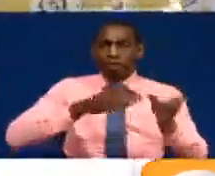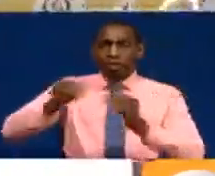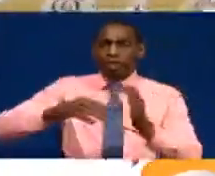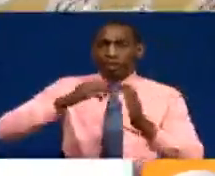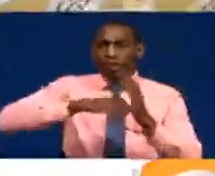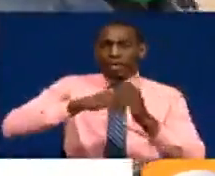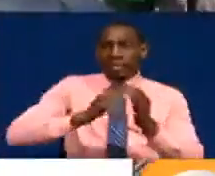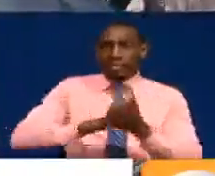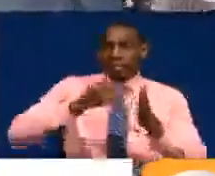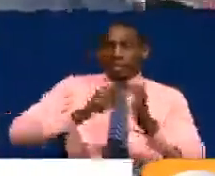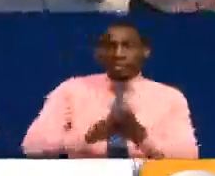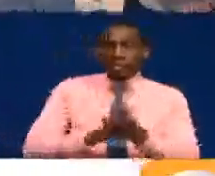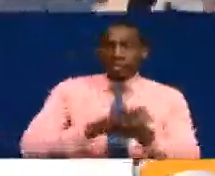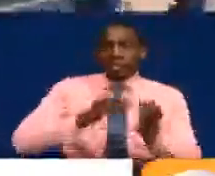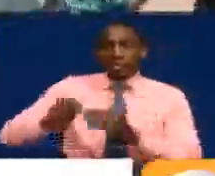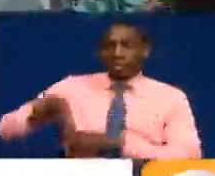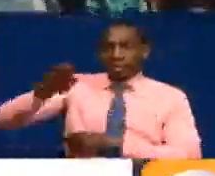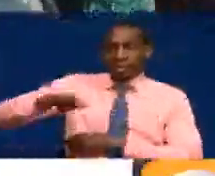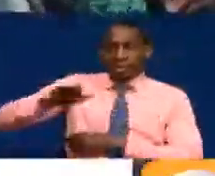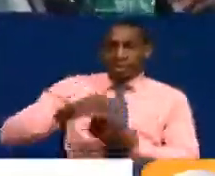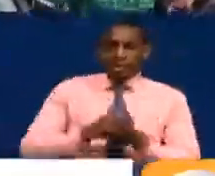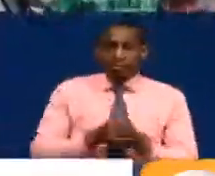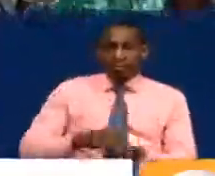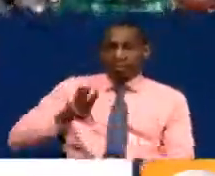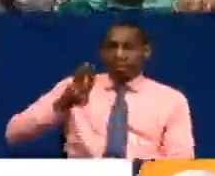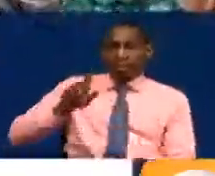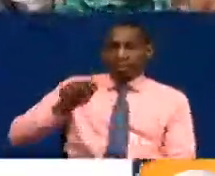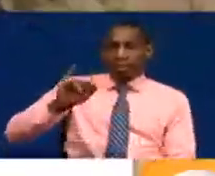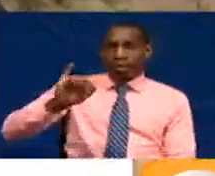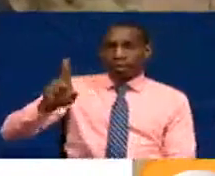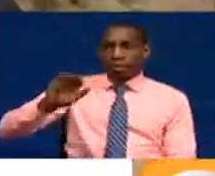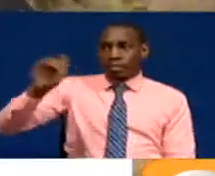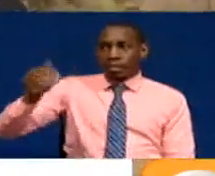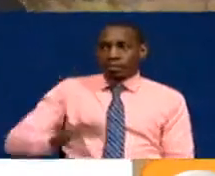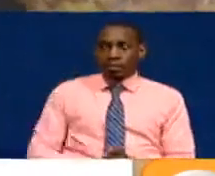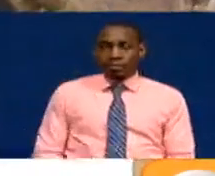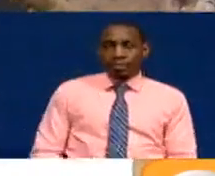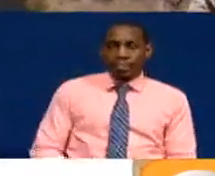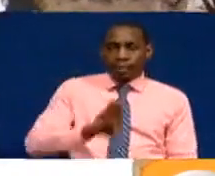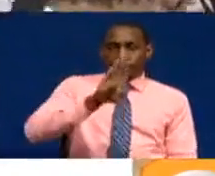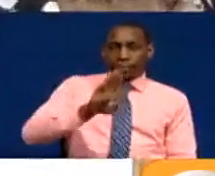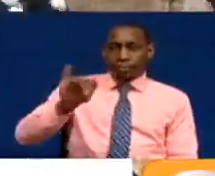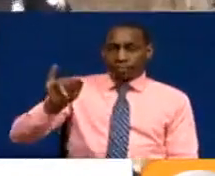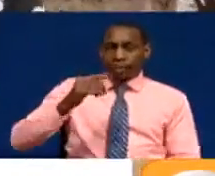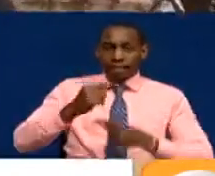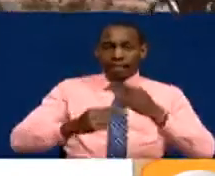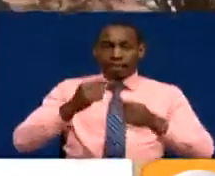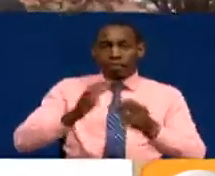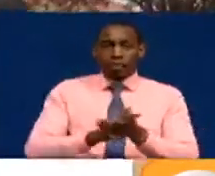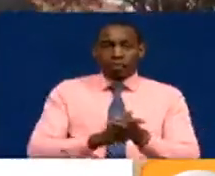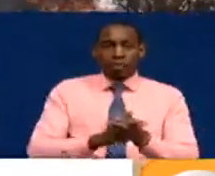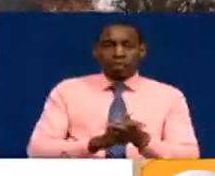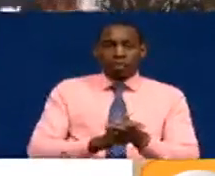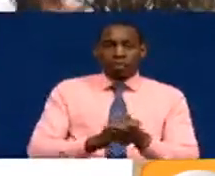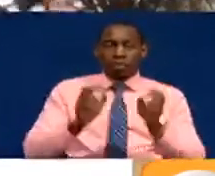Machakos, later concluded the northern part of the country in Wajir County. The Building Bridges initiative continues to be a